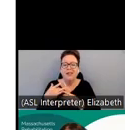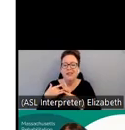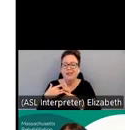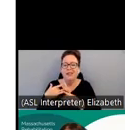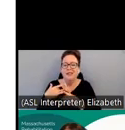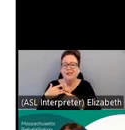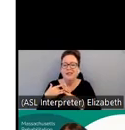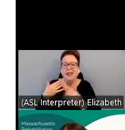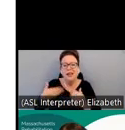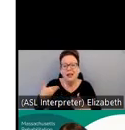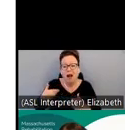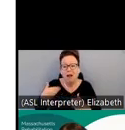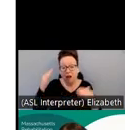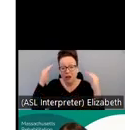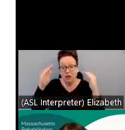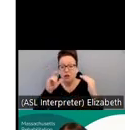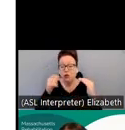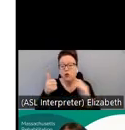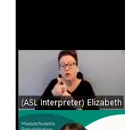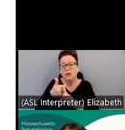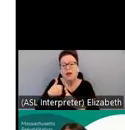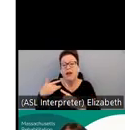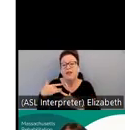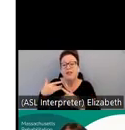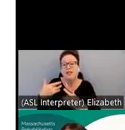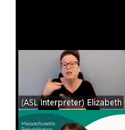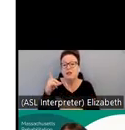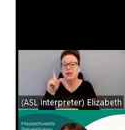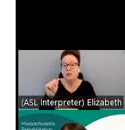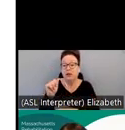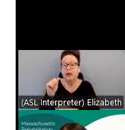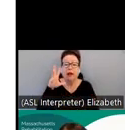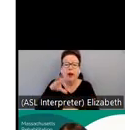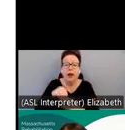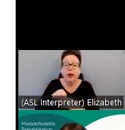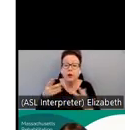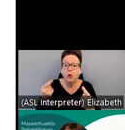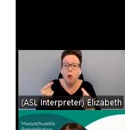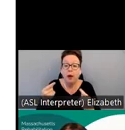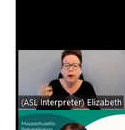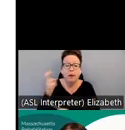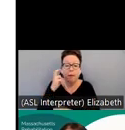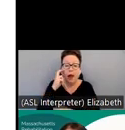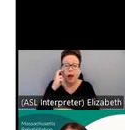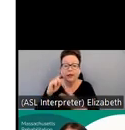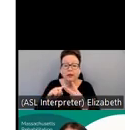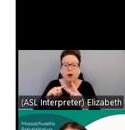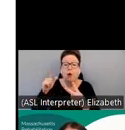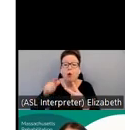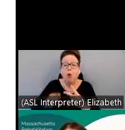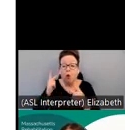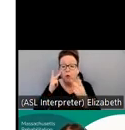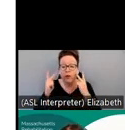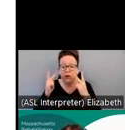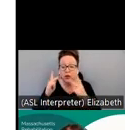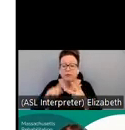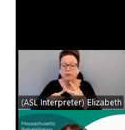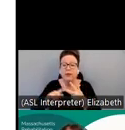young adults who have sensory disabilities, including blind, low vision, deaf, hard of hearing,